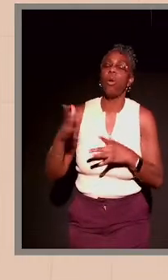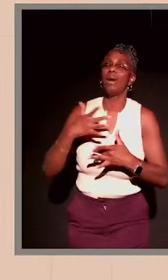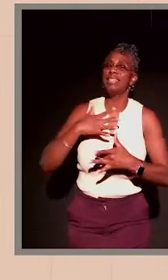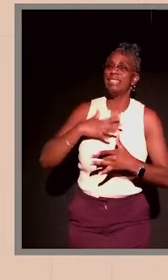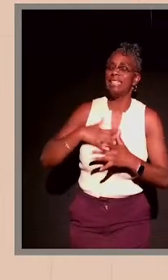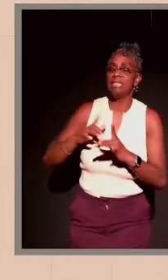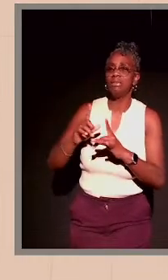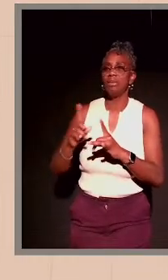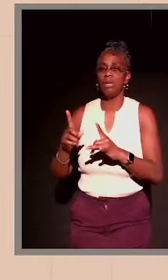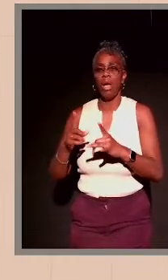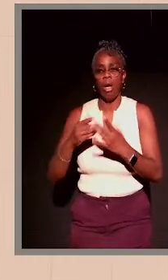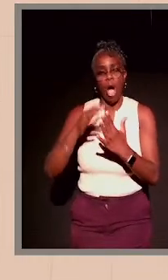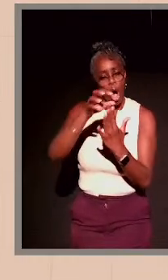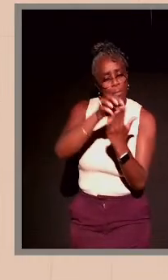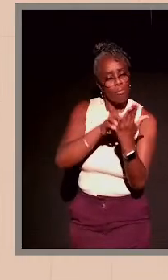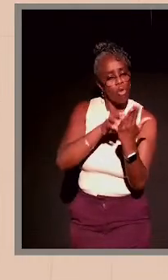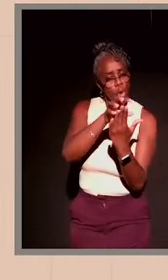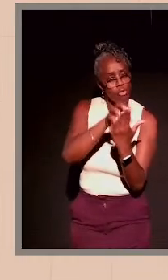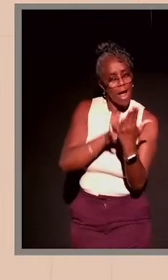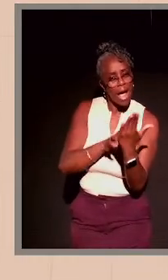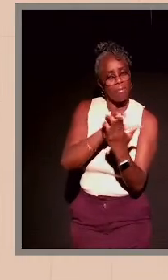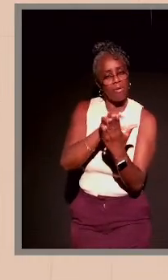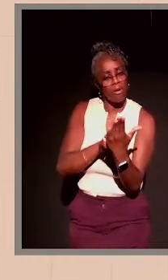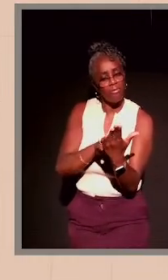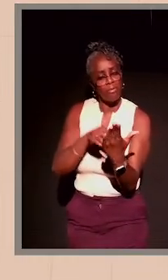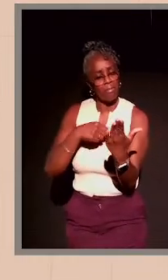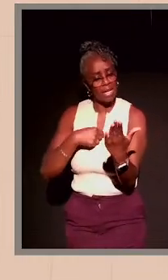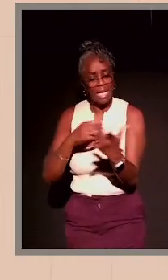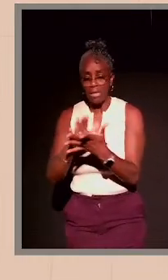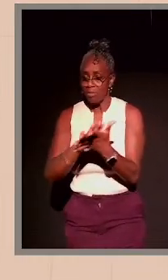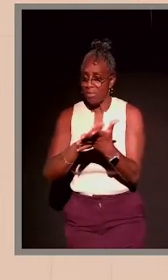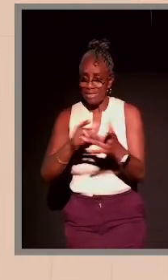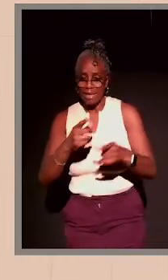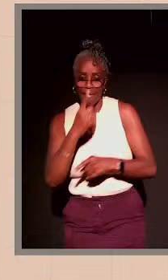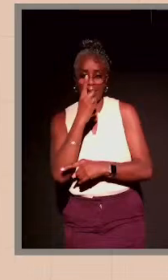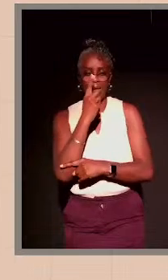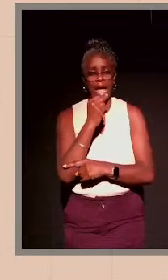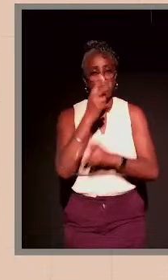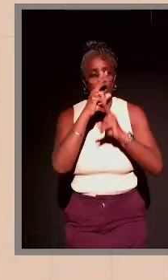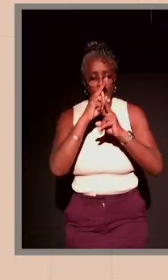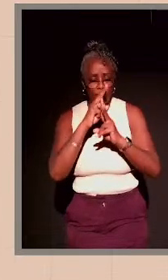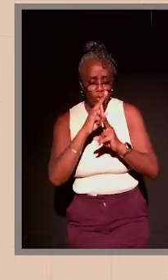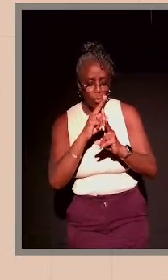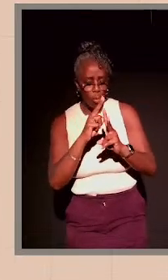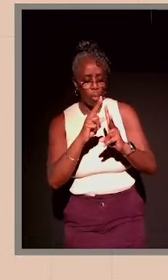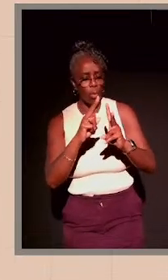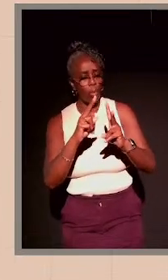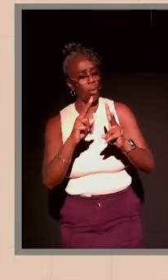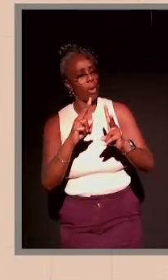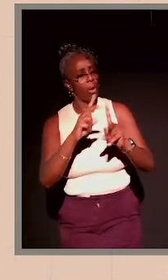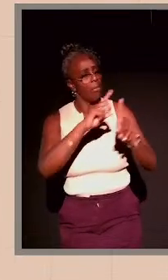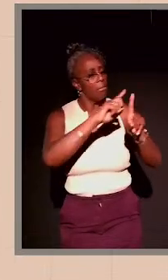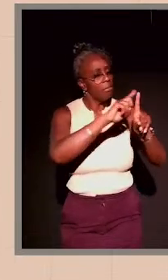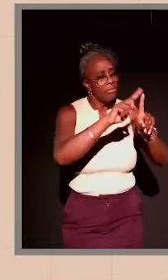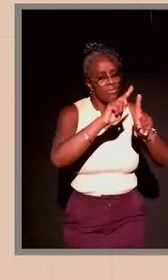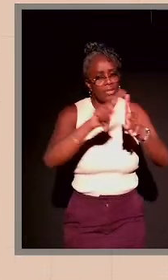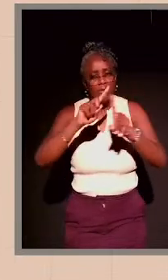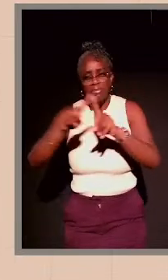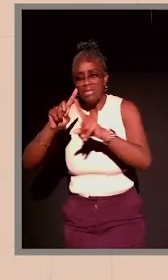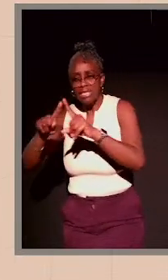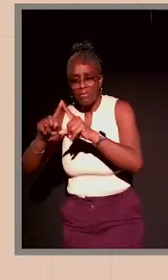a programming environment that allows me to view the different bits of